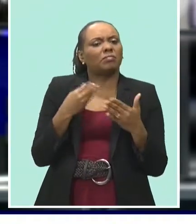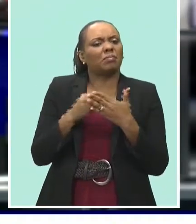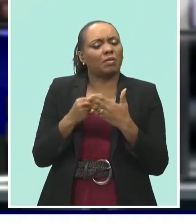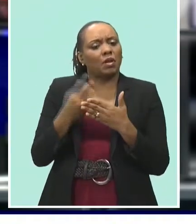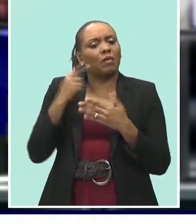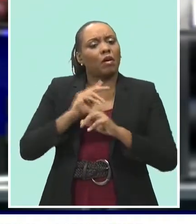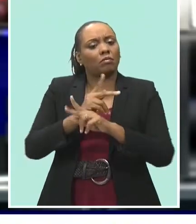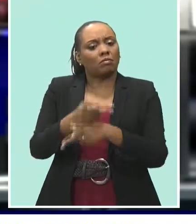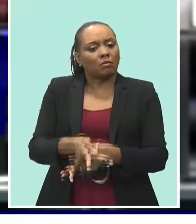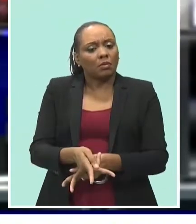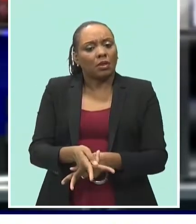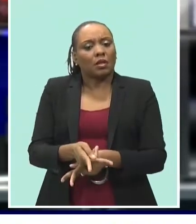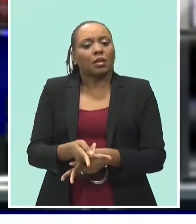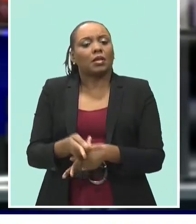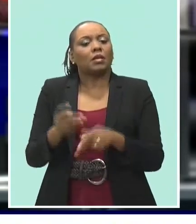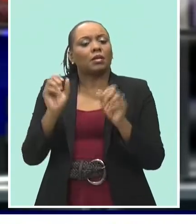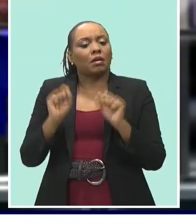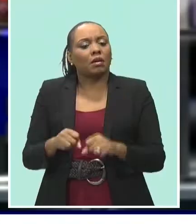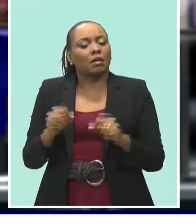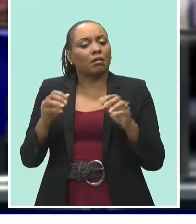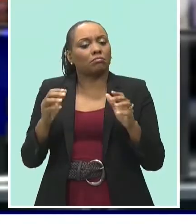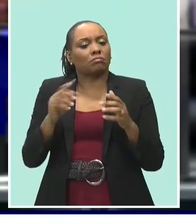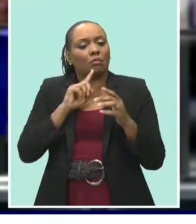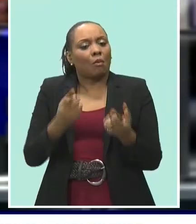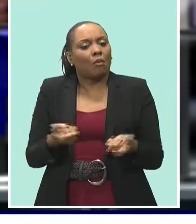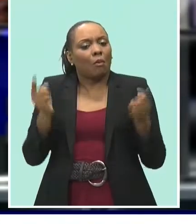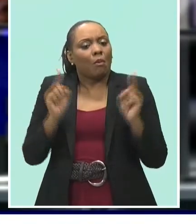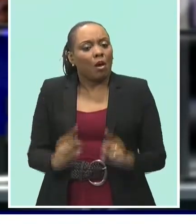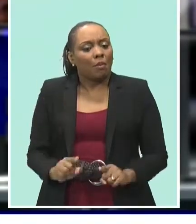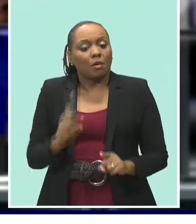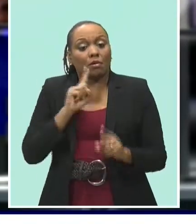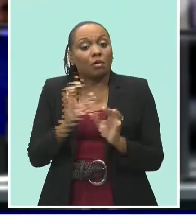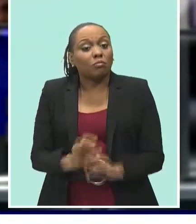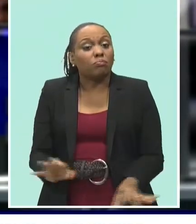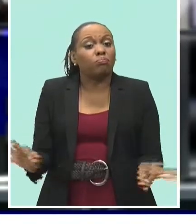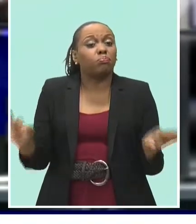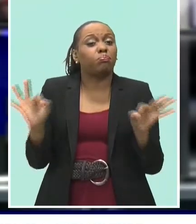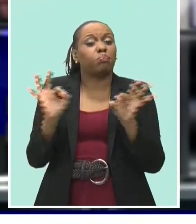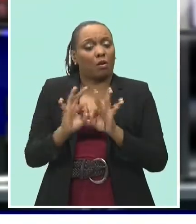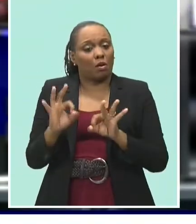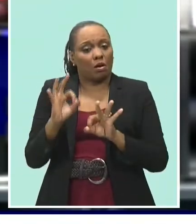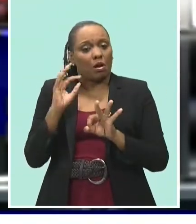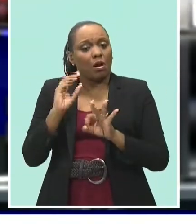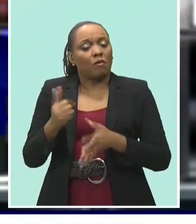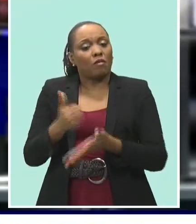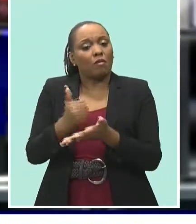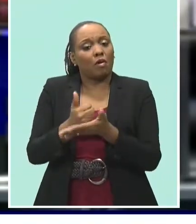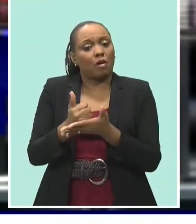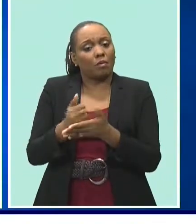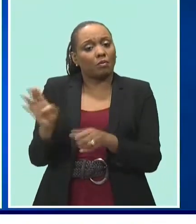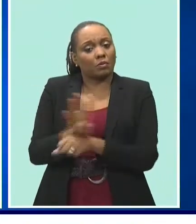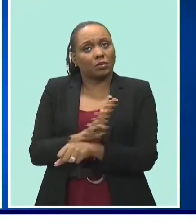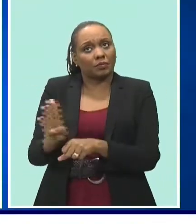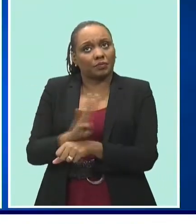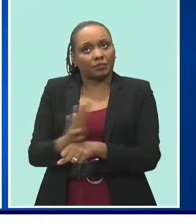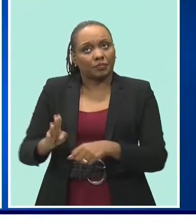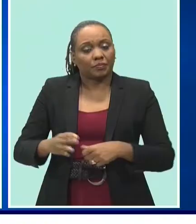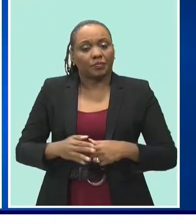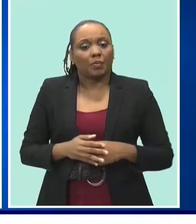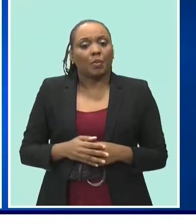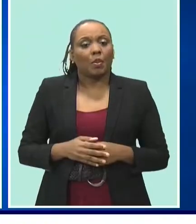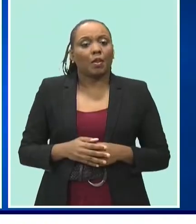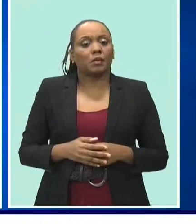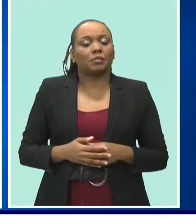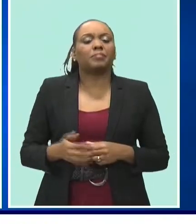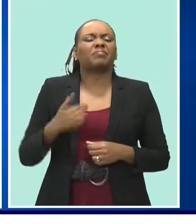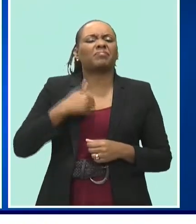sector, the ability of banks lending more aggressively in those areas is absolutely necessary. I know they have an appetite for the